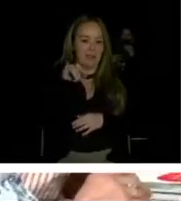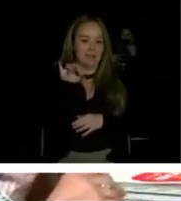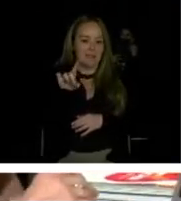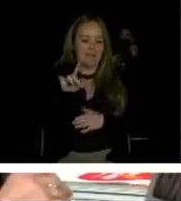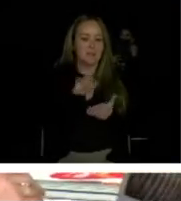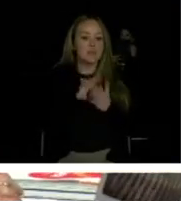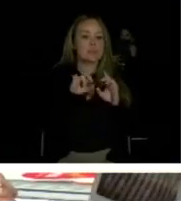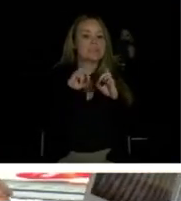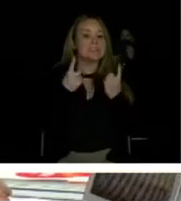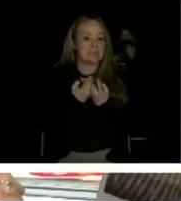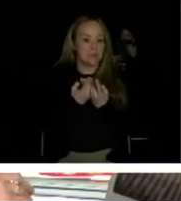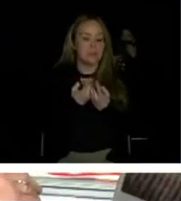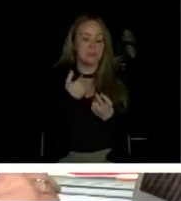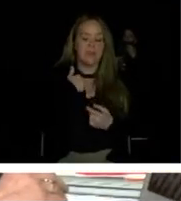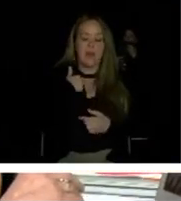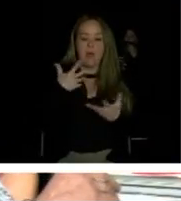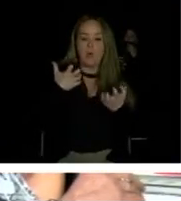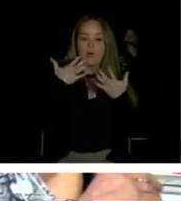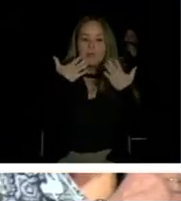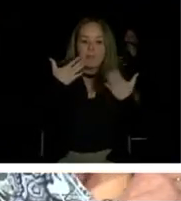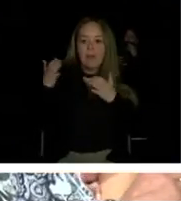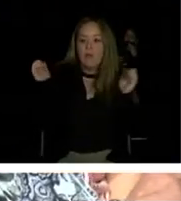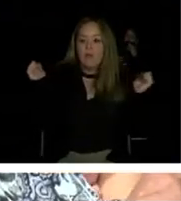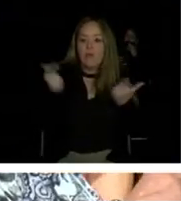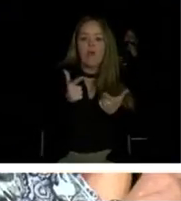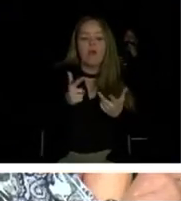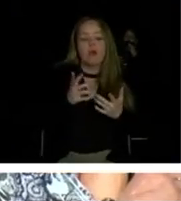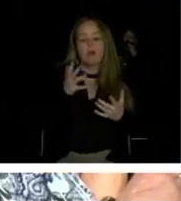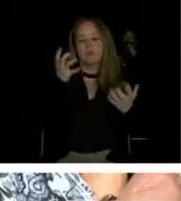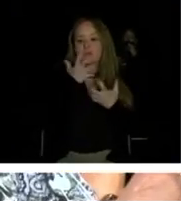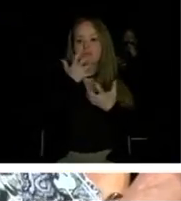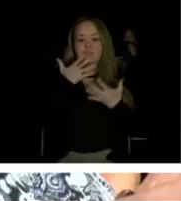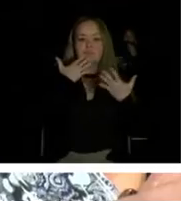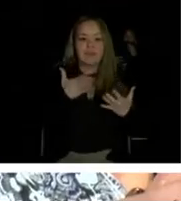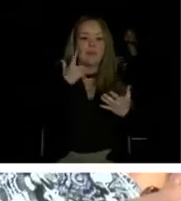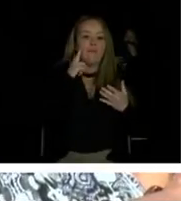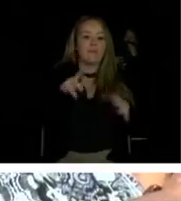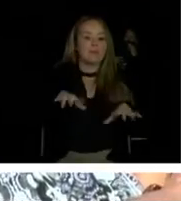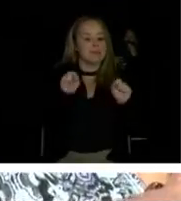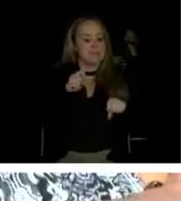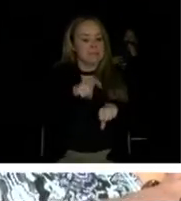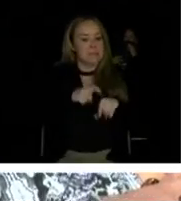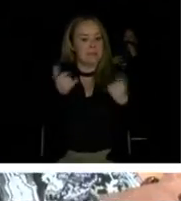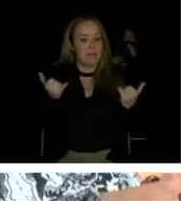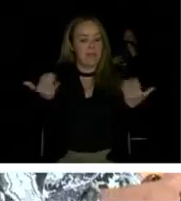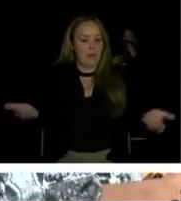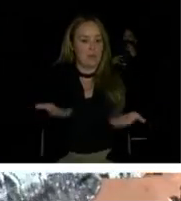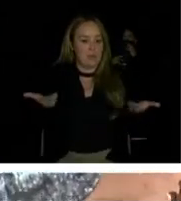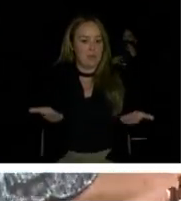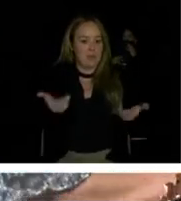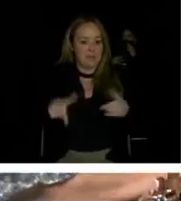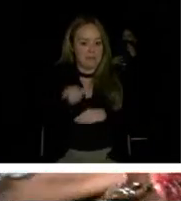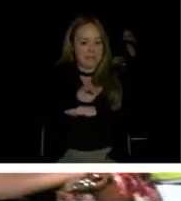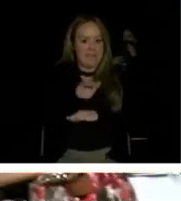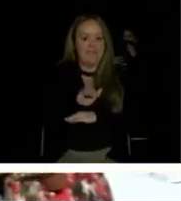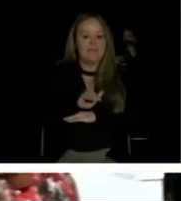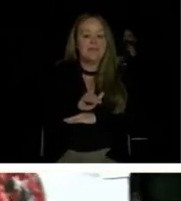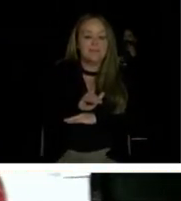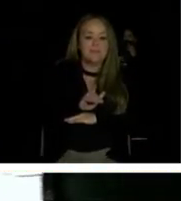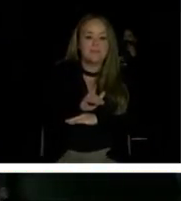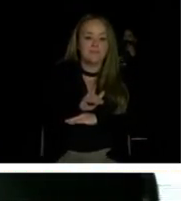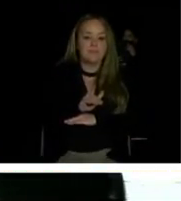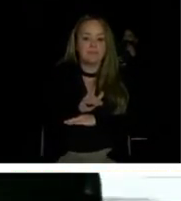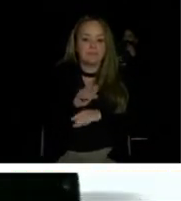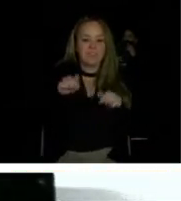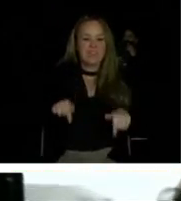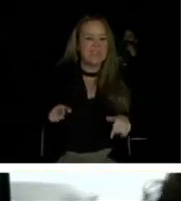District. So I want to thank you all very much for taking the time to be with us this evening.